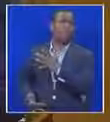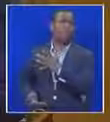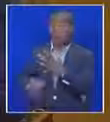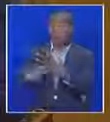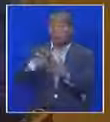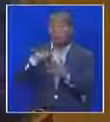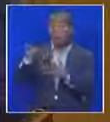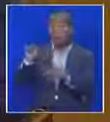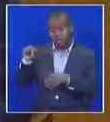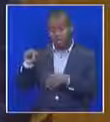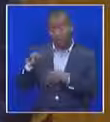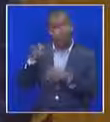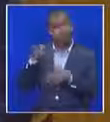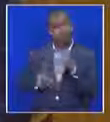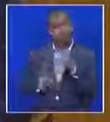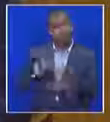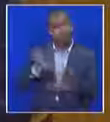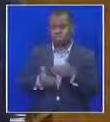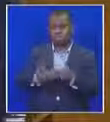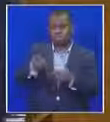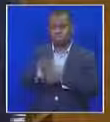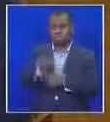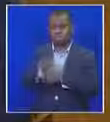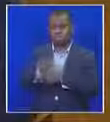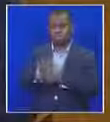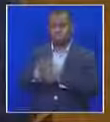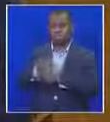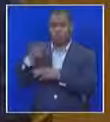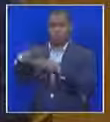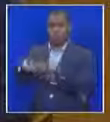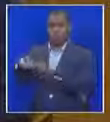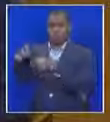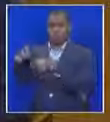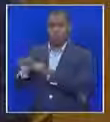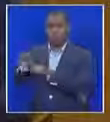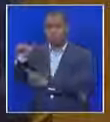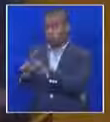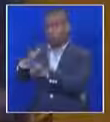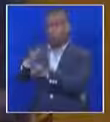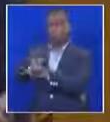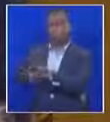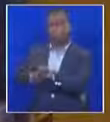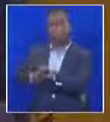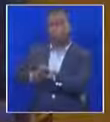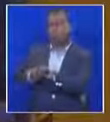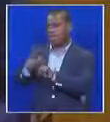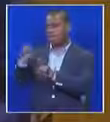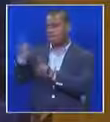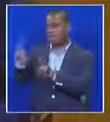African Airways has been chaired by a woman you might know very well, Mr. President, Ms. Dudu.